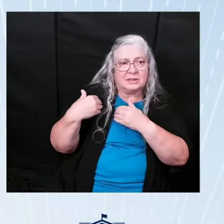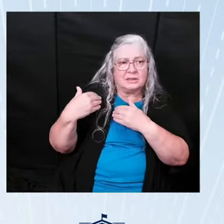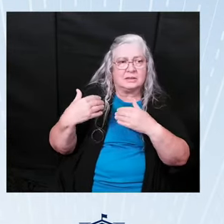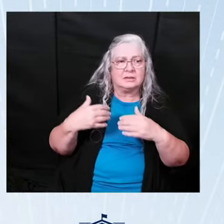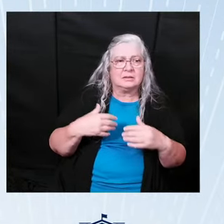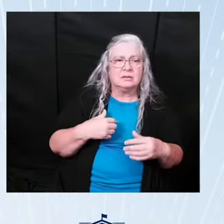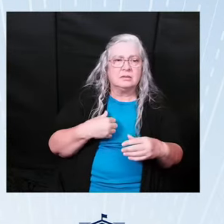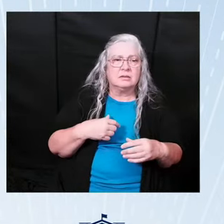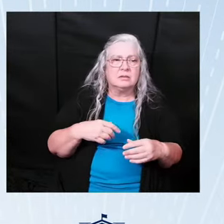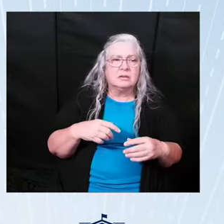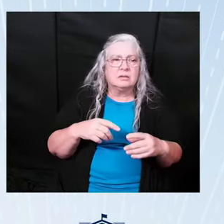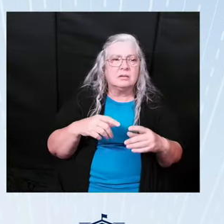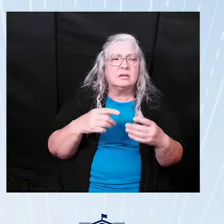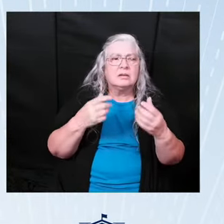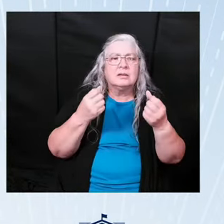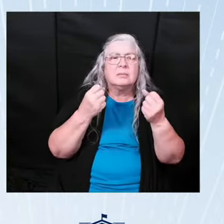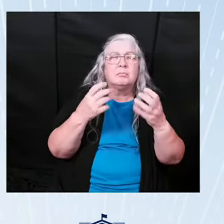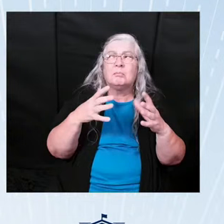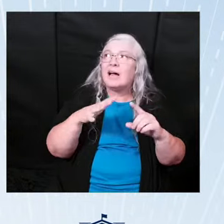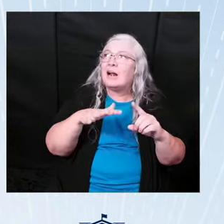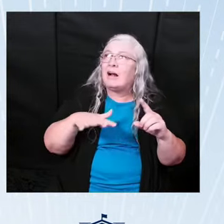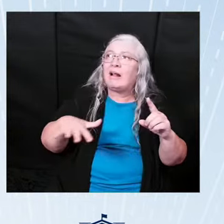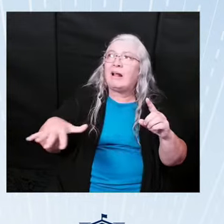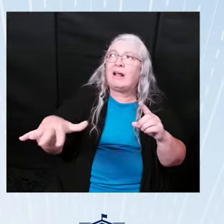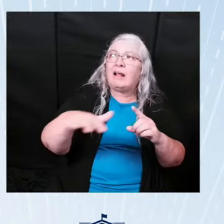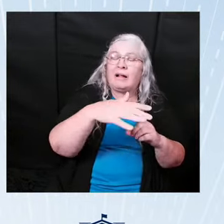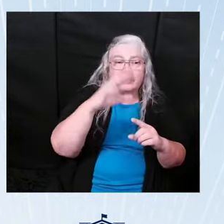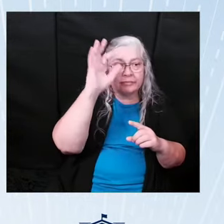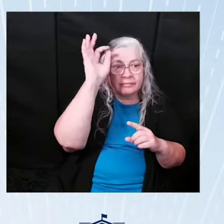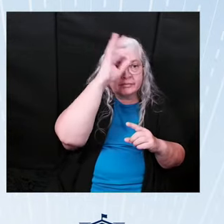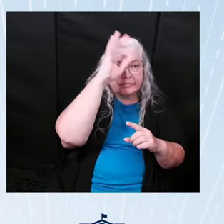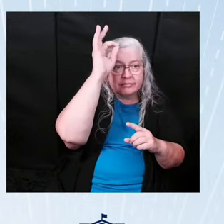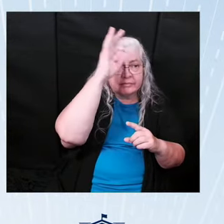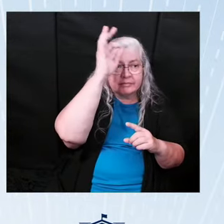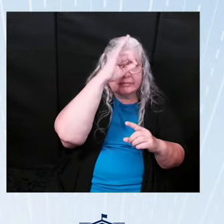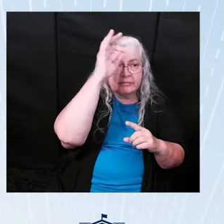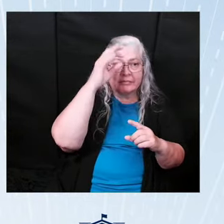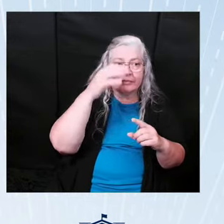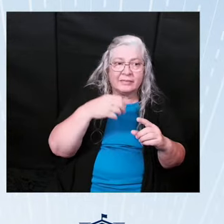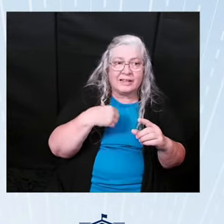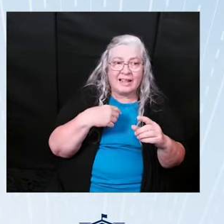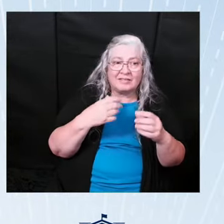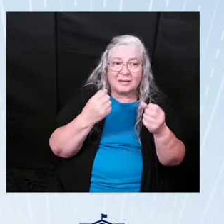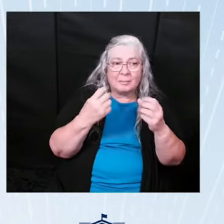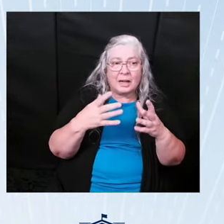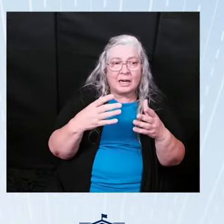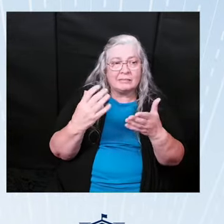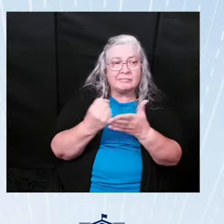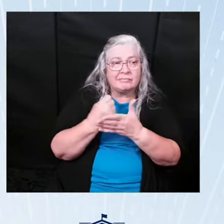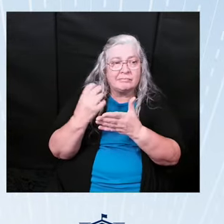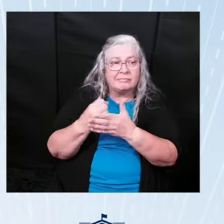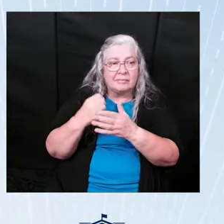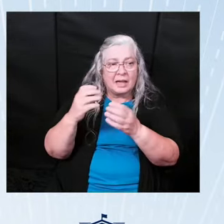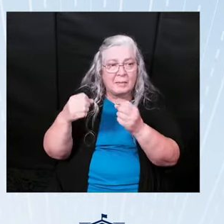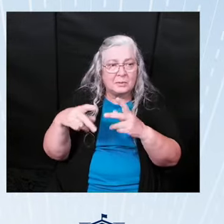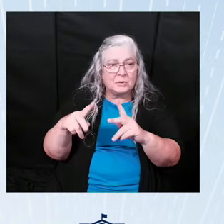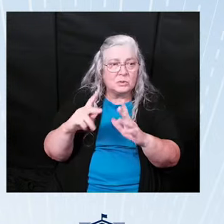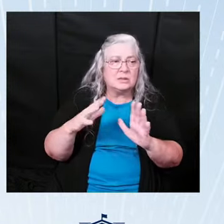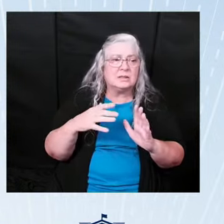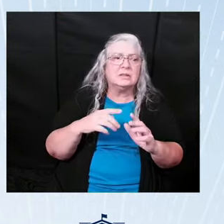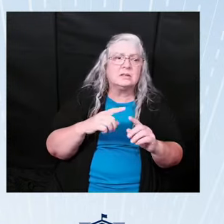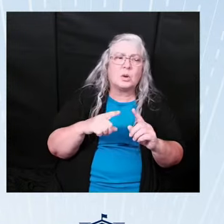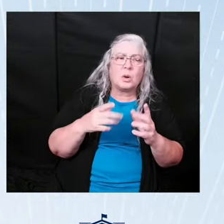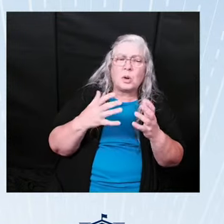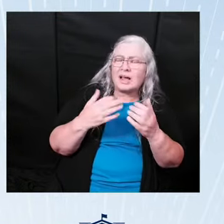that right up. All right, let me go to the second question, which is gonna go to Ms. Aho. One of the